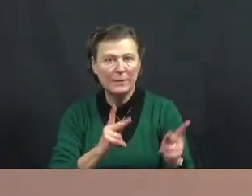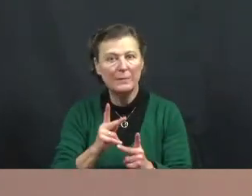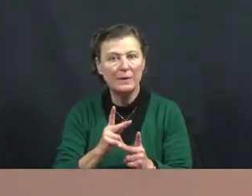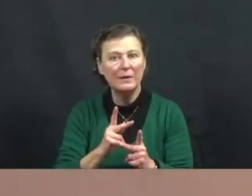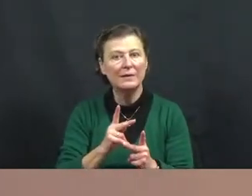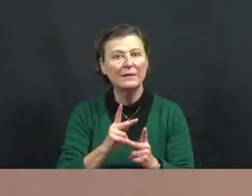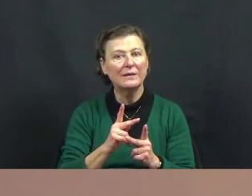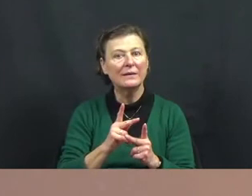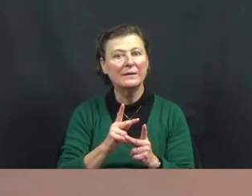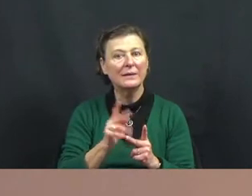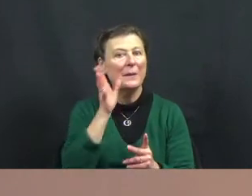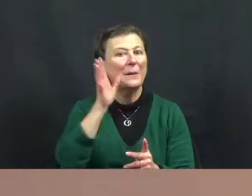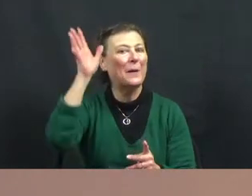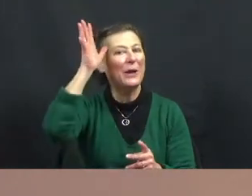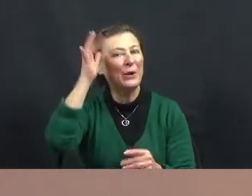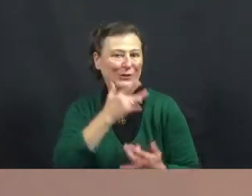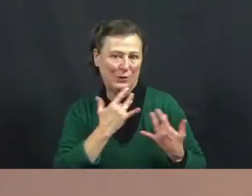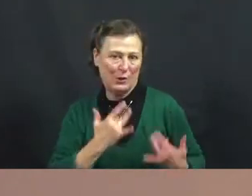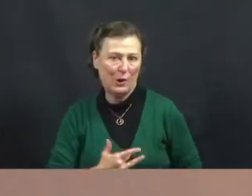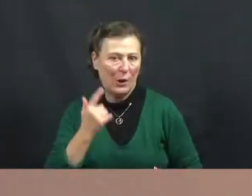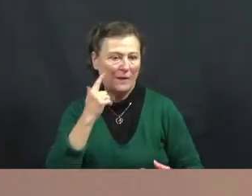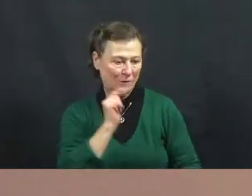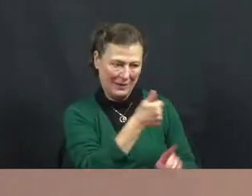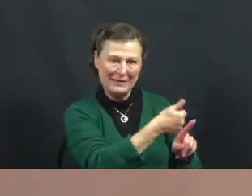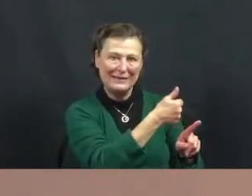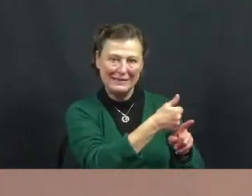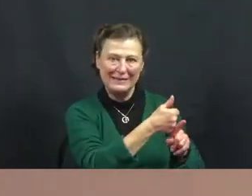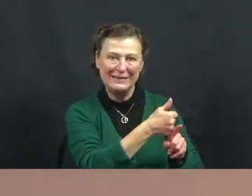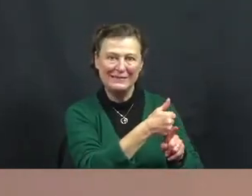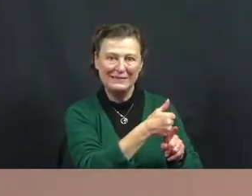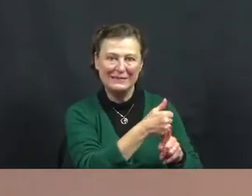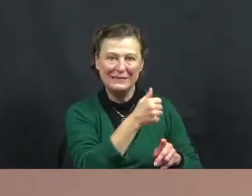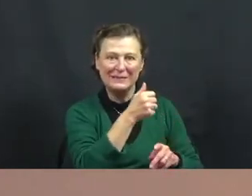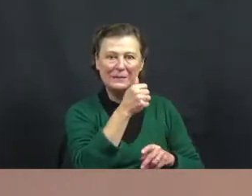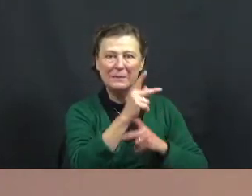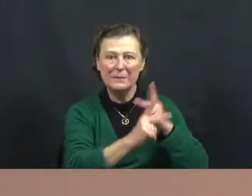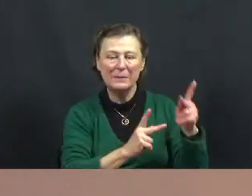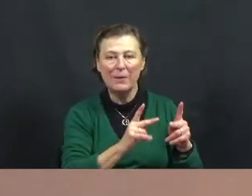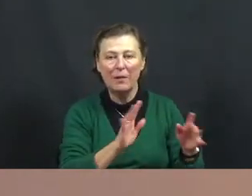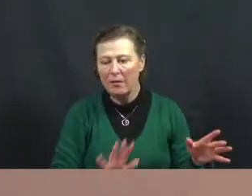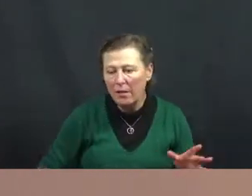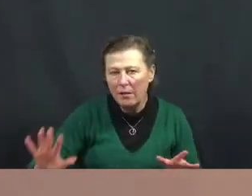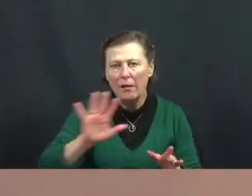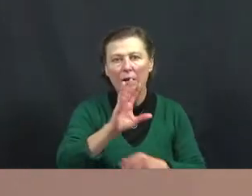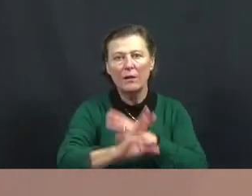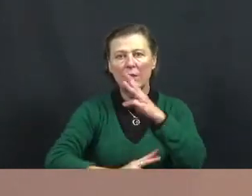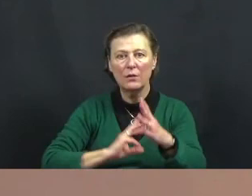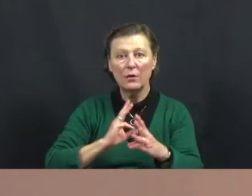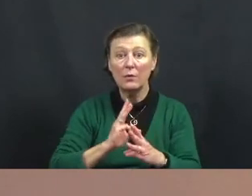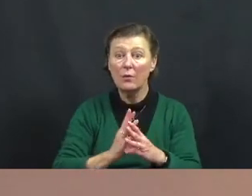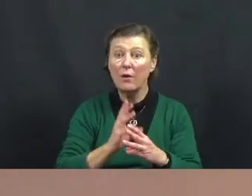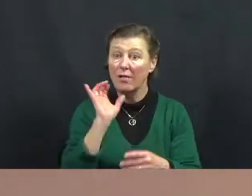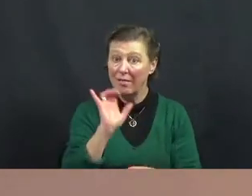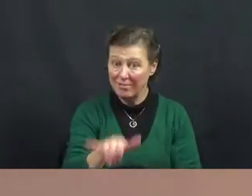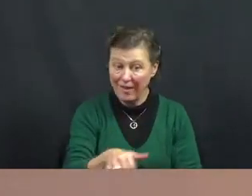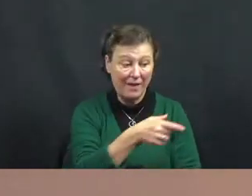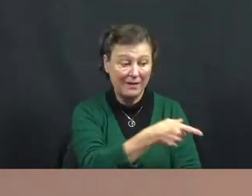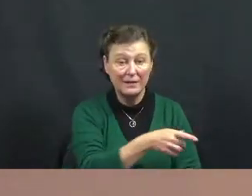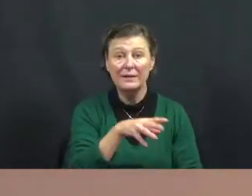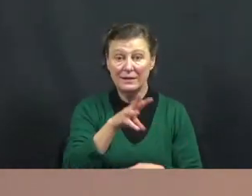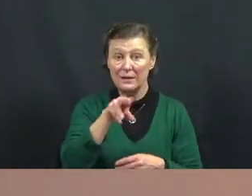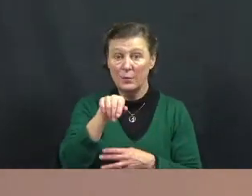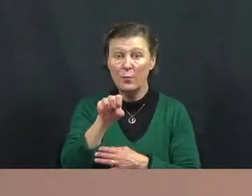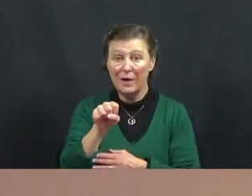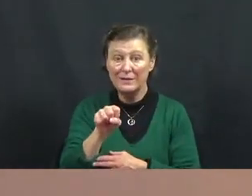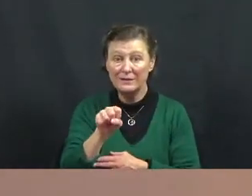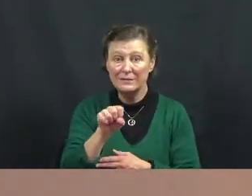for his own people, the whole world. Thus he was,